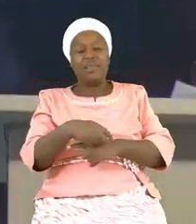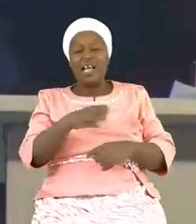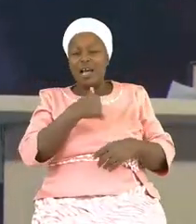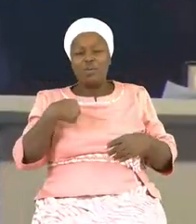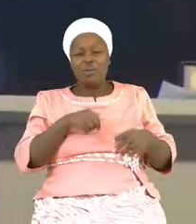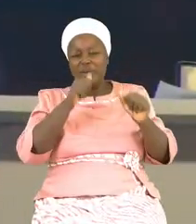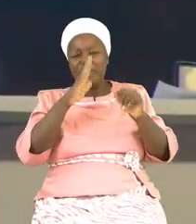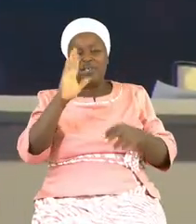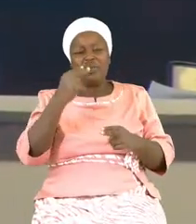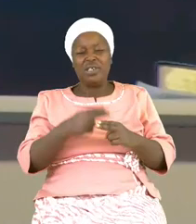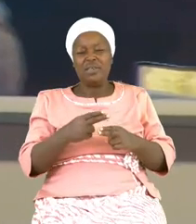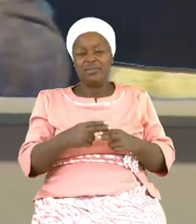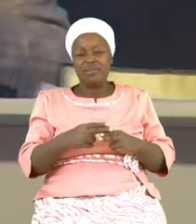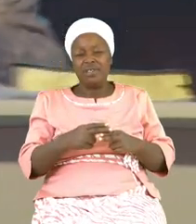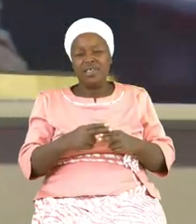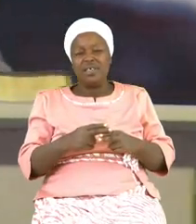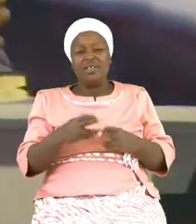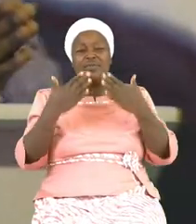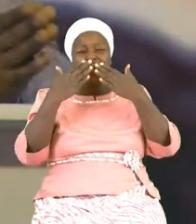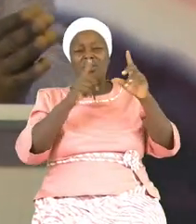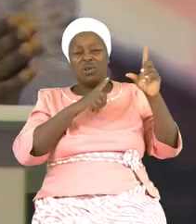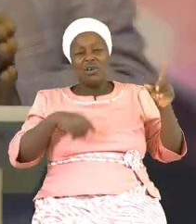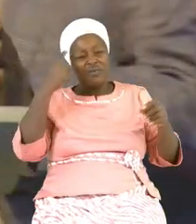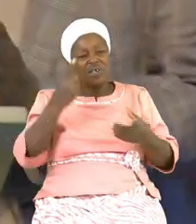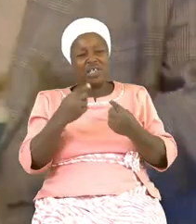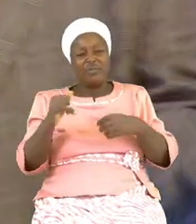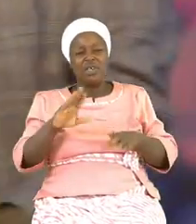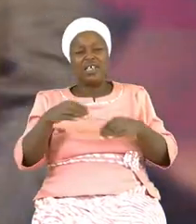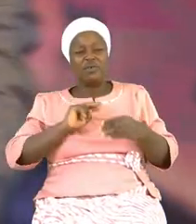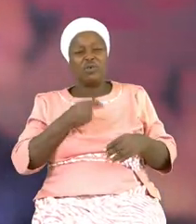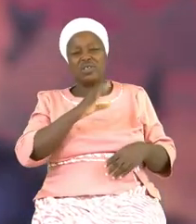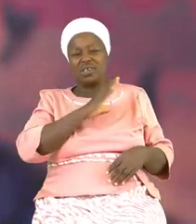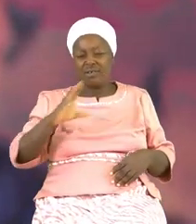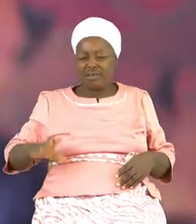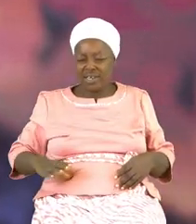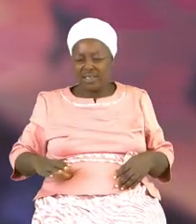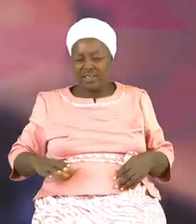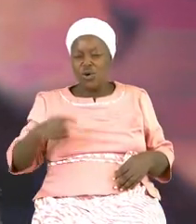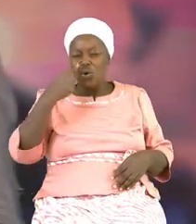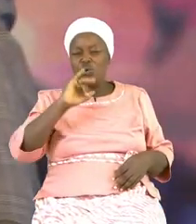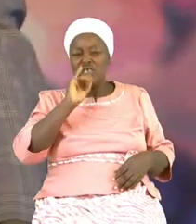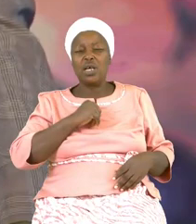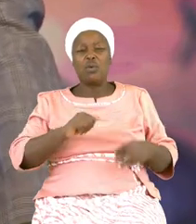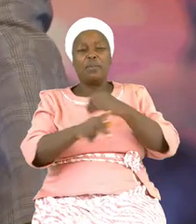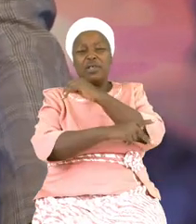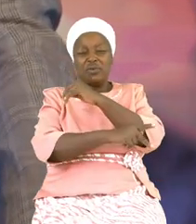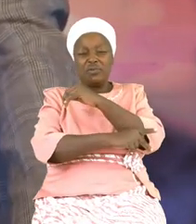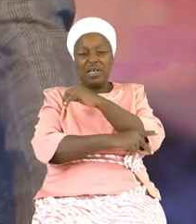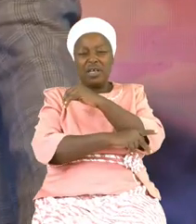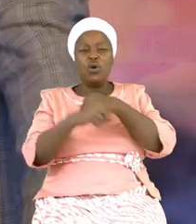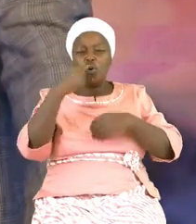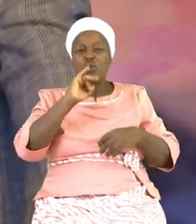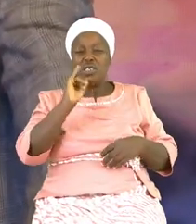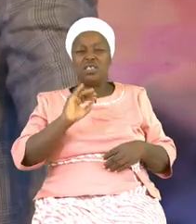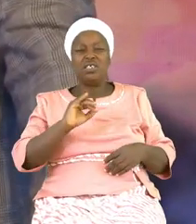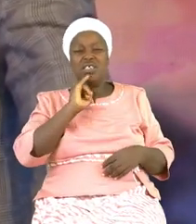your name. Thank you, Lord, for giving us Christ, who is our Passover, who is our peace,